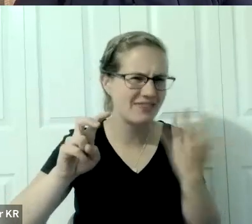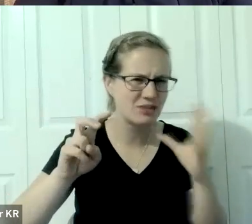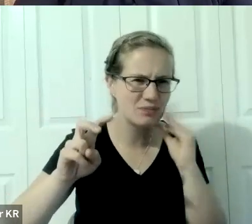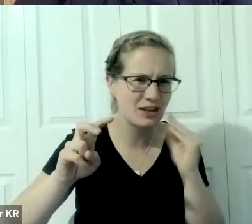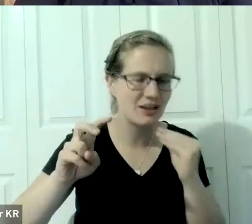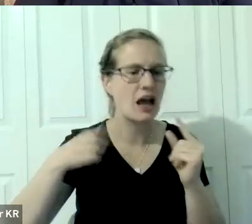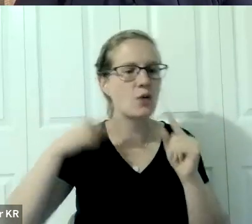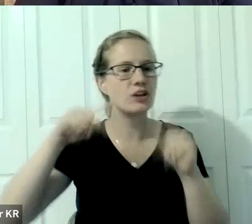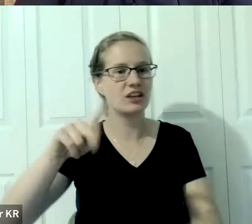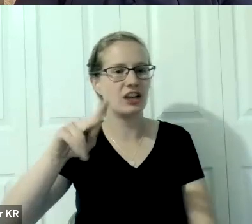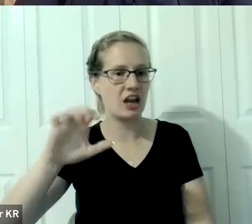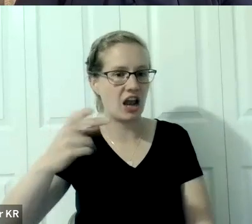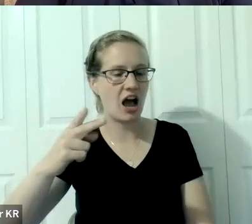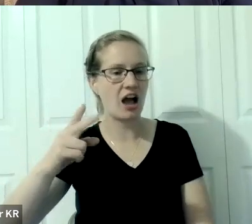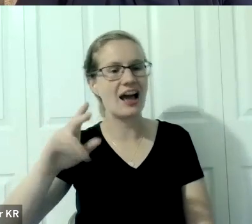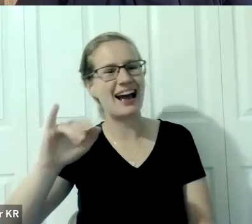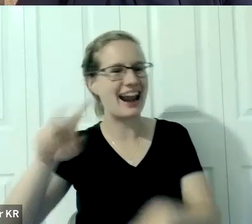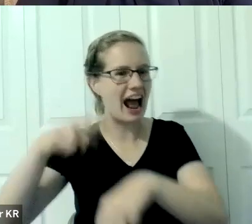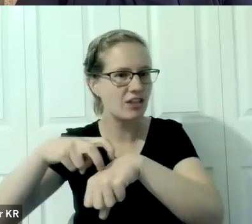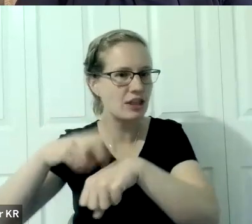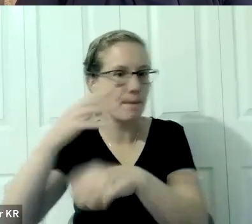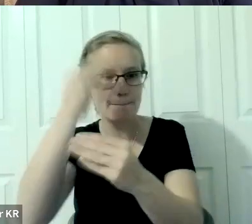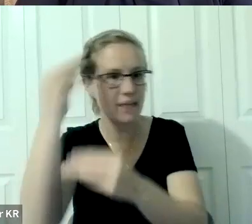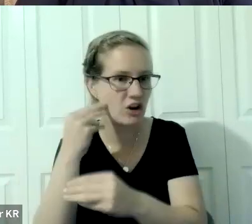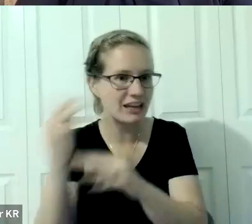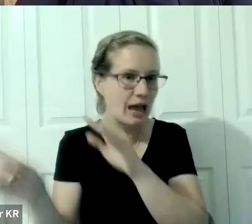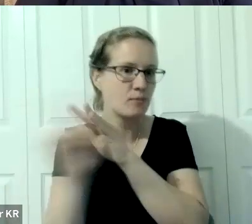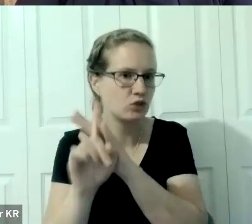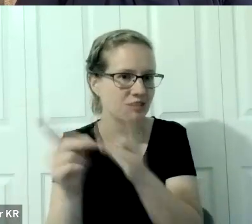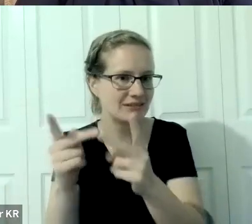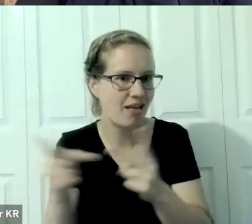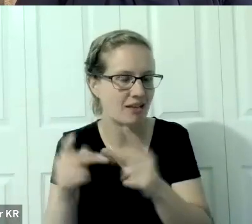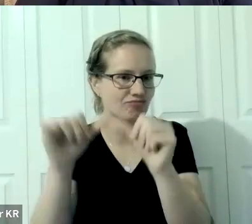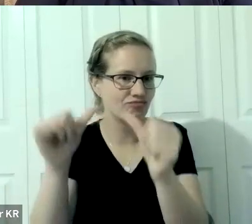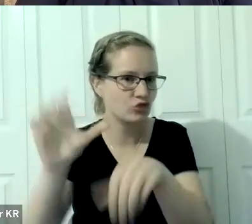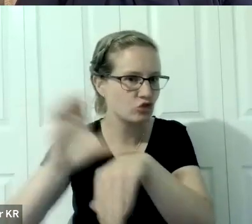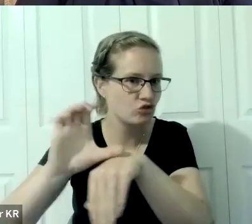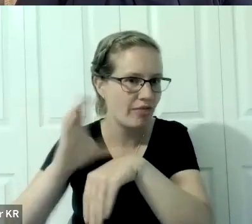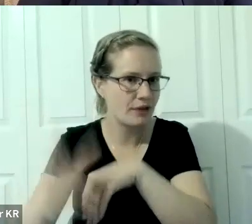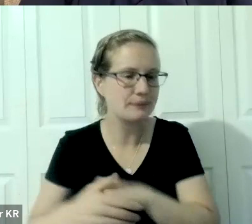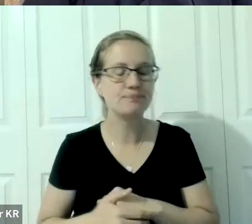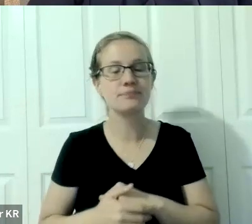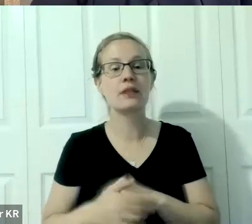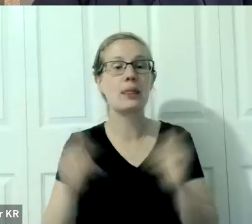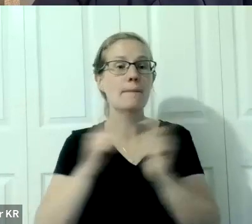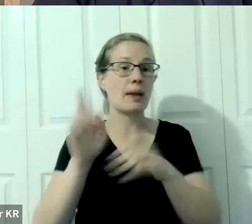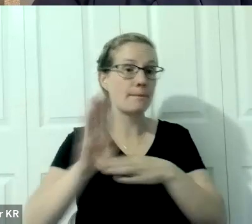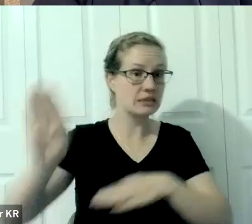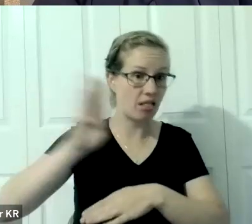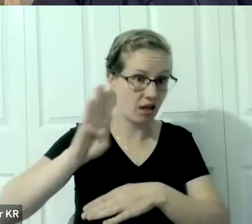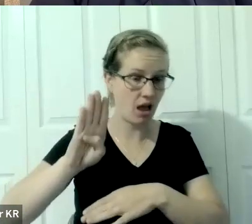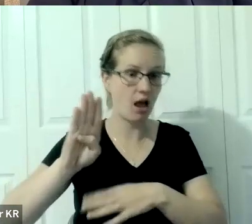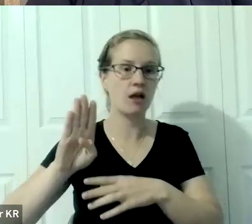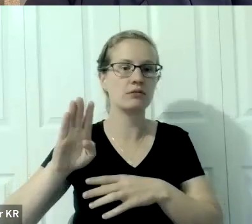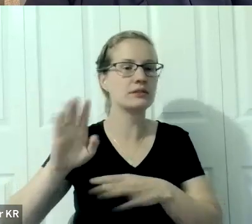I went to Knock in Ireland, the Marian apparition, the Marian, you know, shrine or site. And they have the big basilica where you go